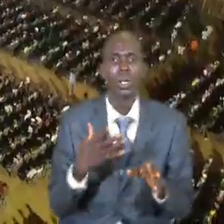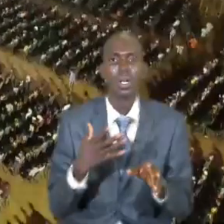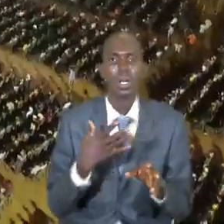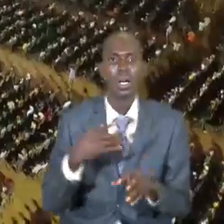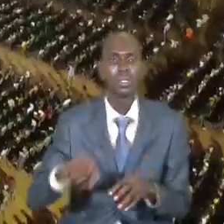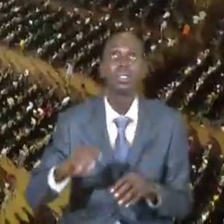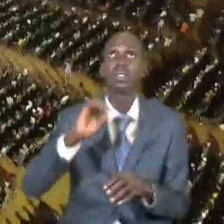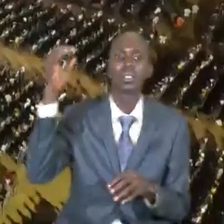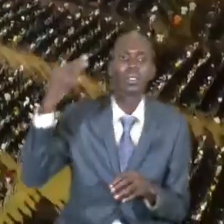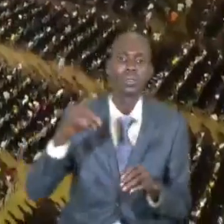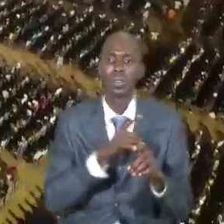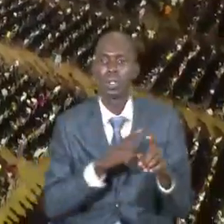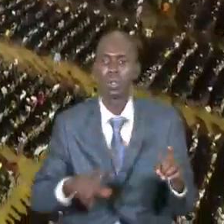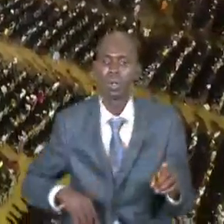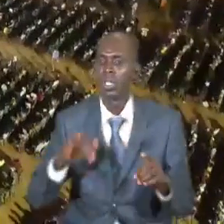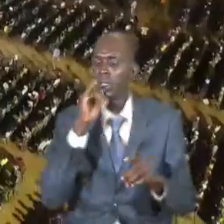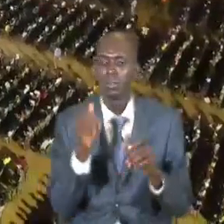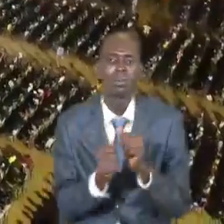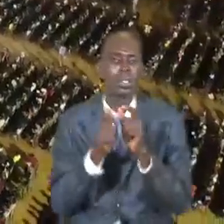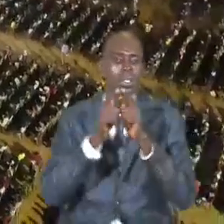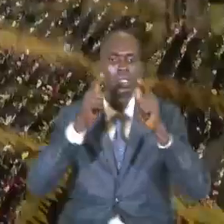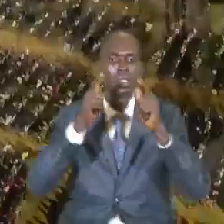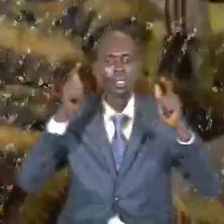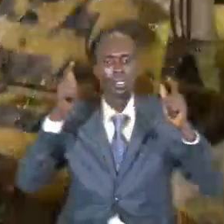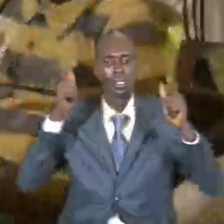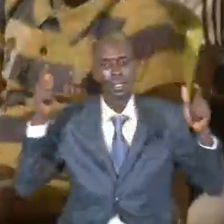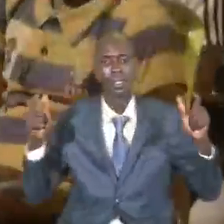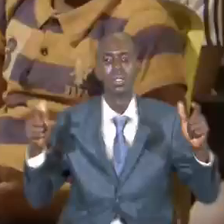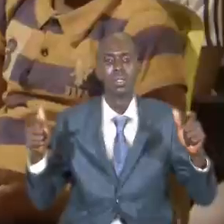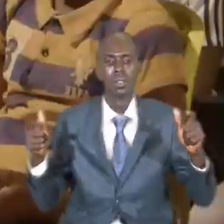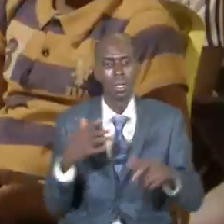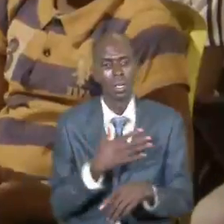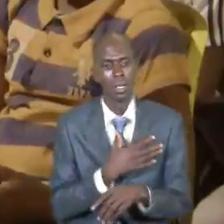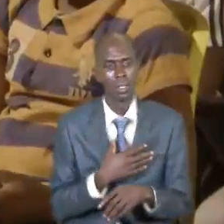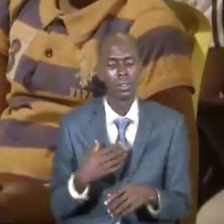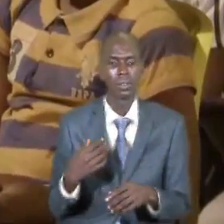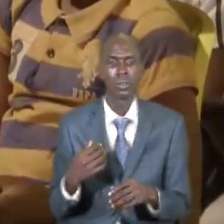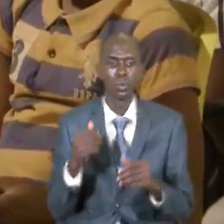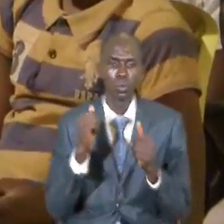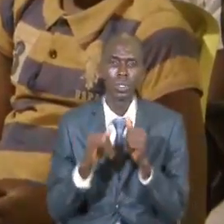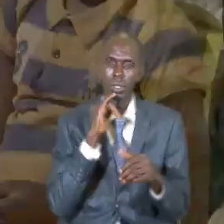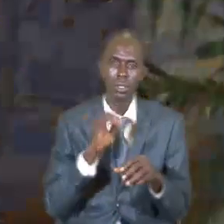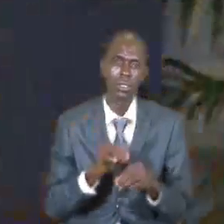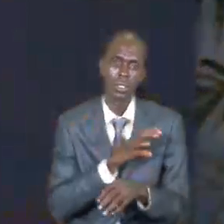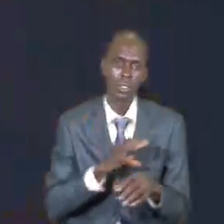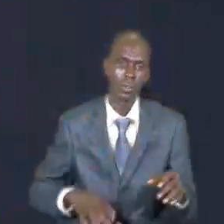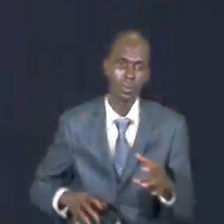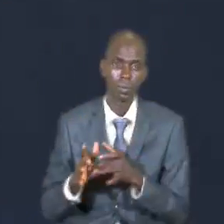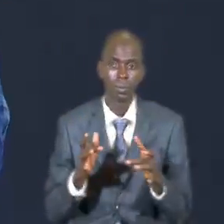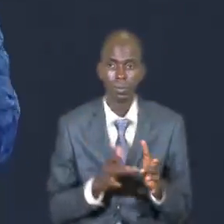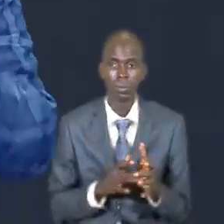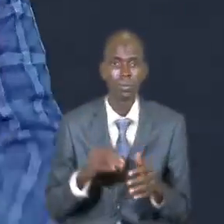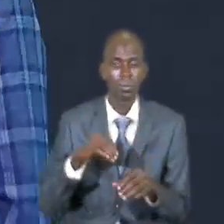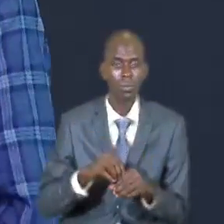with faith and love, which is in Christ Jesus. And then in verse 15, it tells us, it